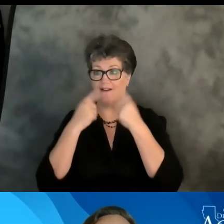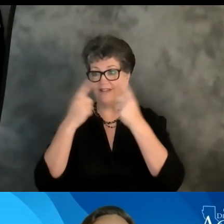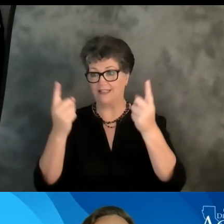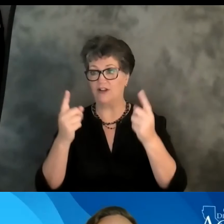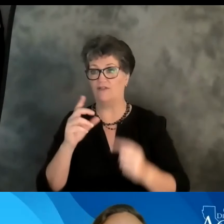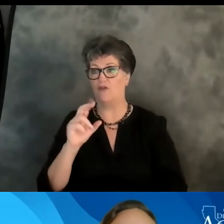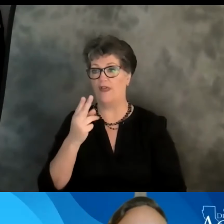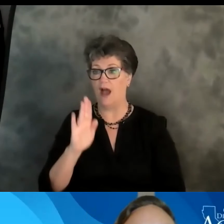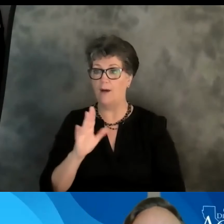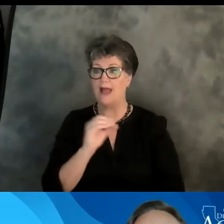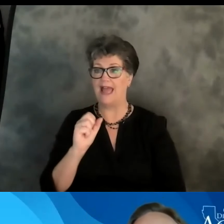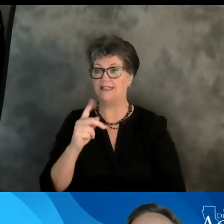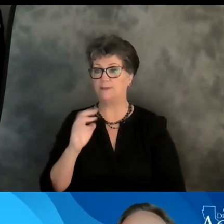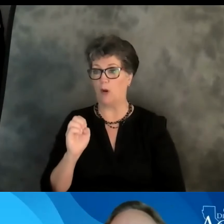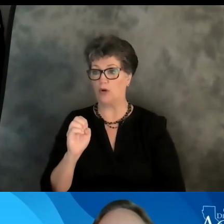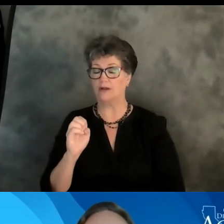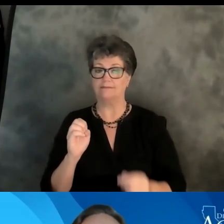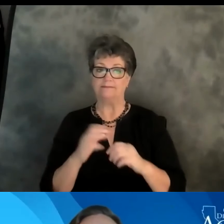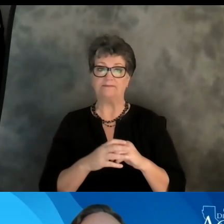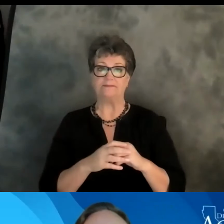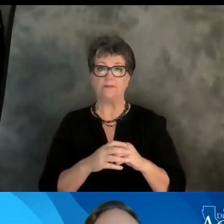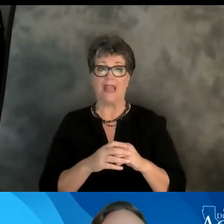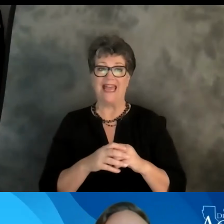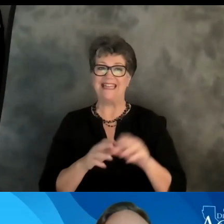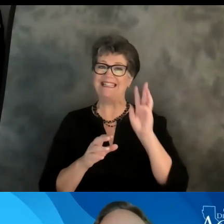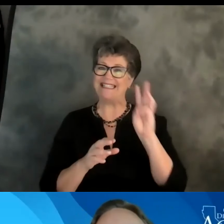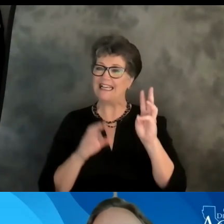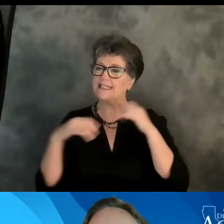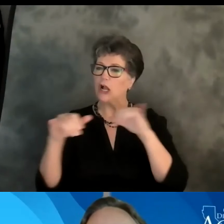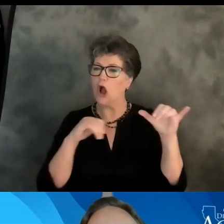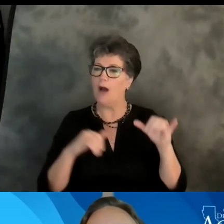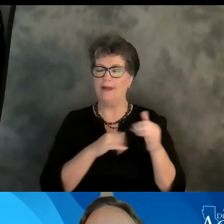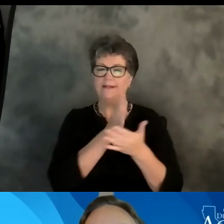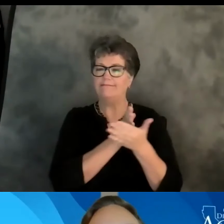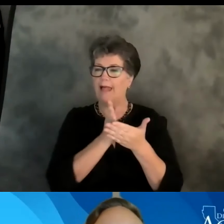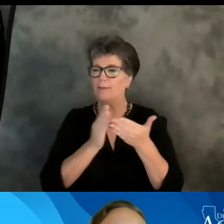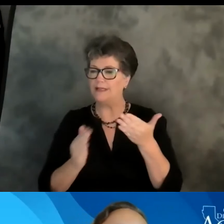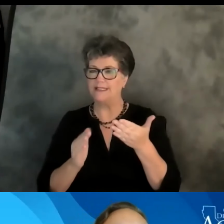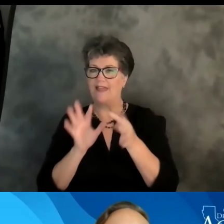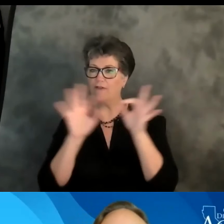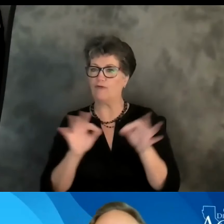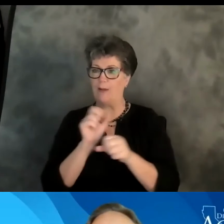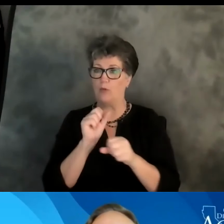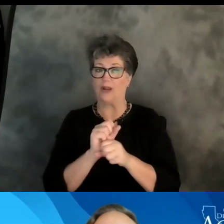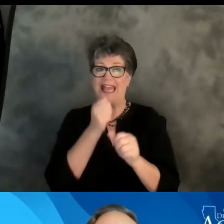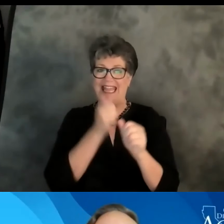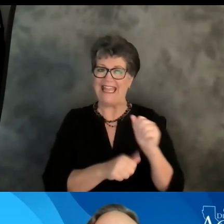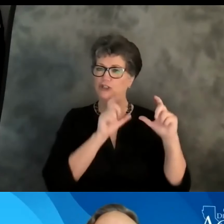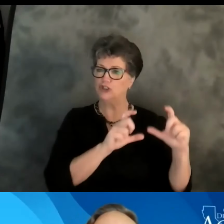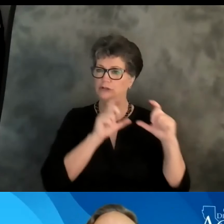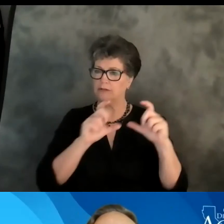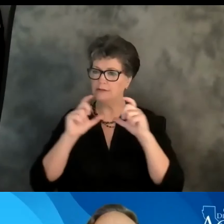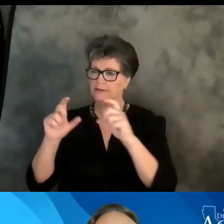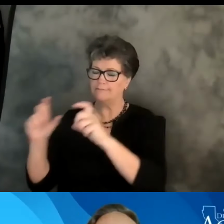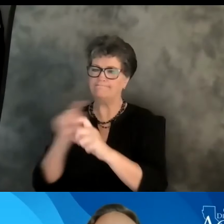system. And then we see 6 common elements, we think, 6 frameworks. And I'm going to go through one each at a time, is that we